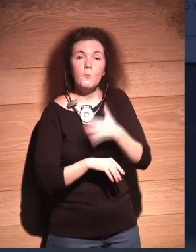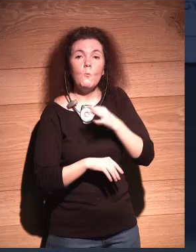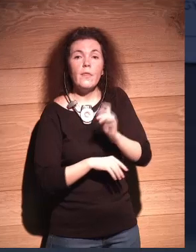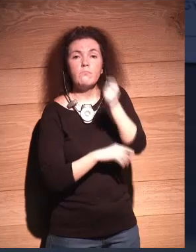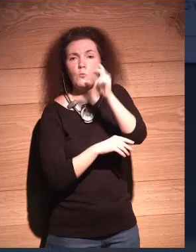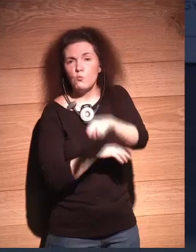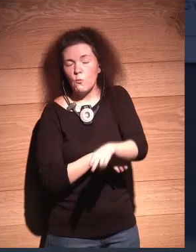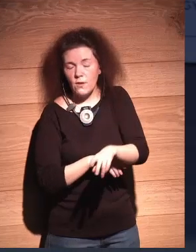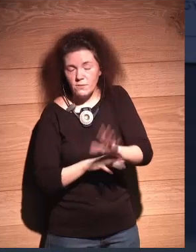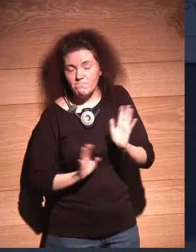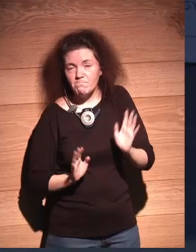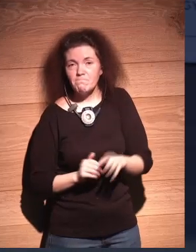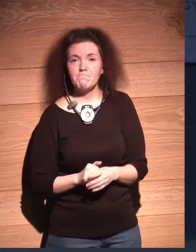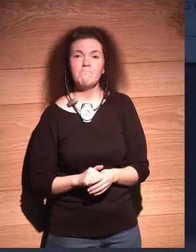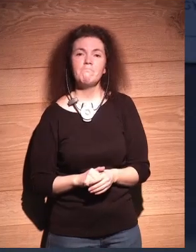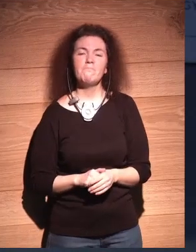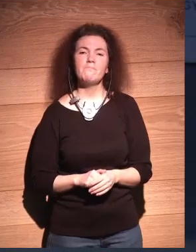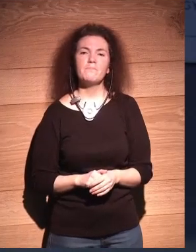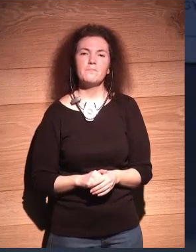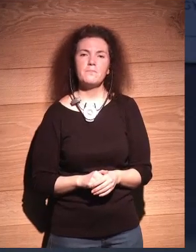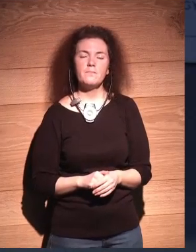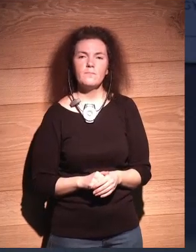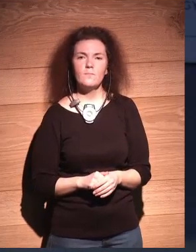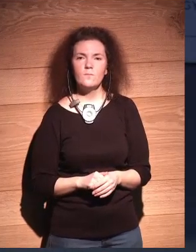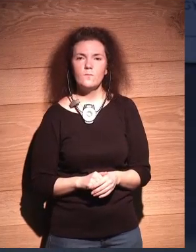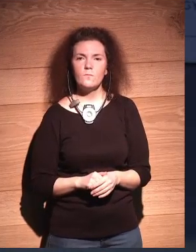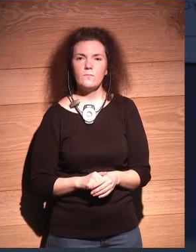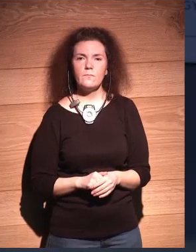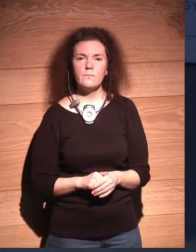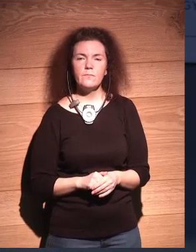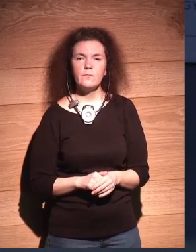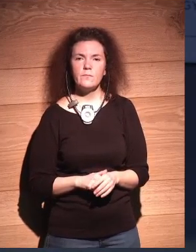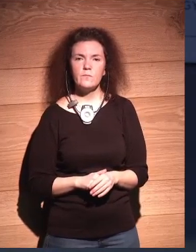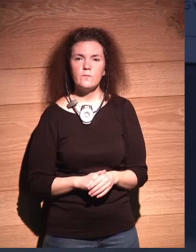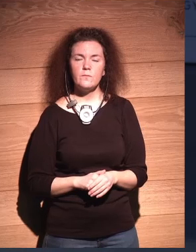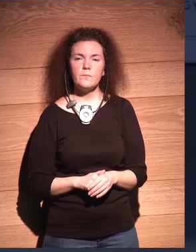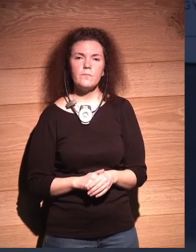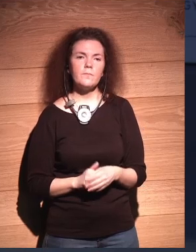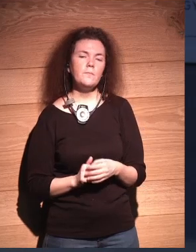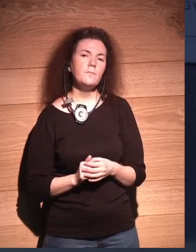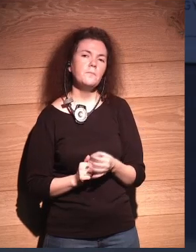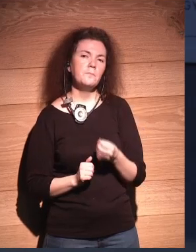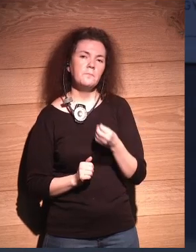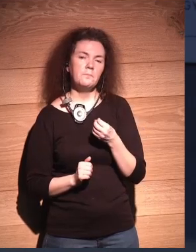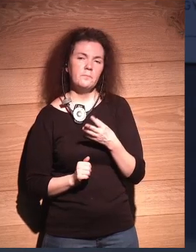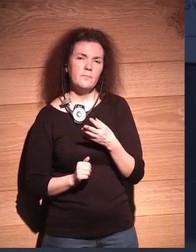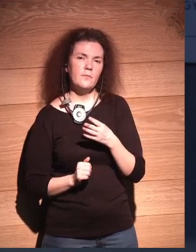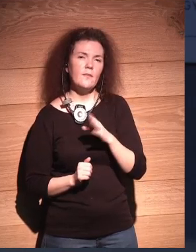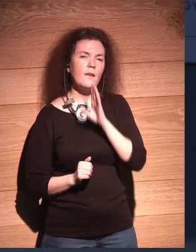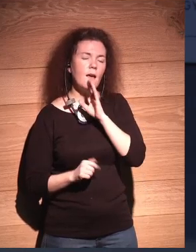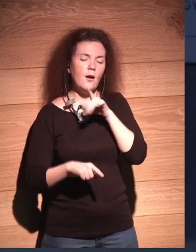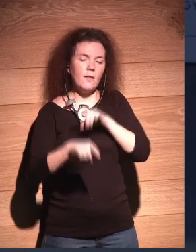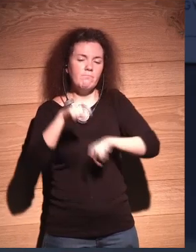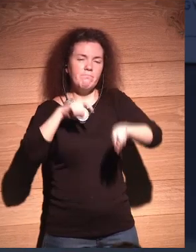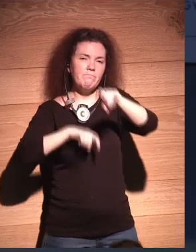Now, I'm going to look at I'm going to jump back in time, I think, for a second,